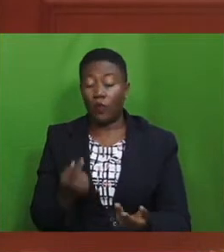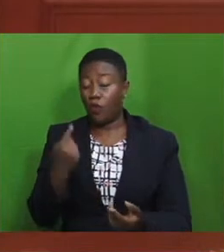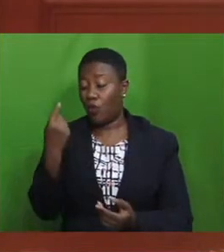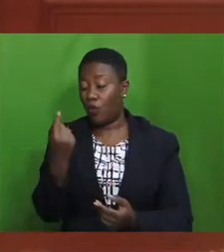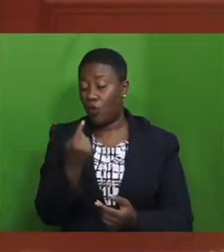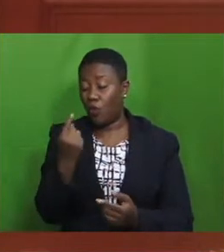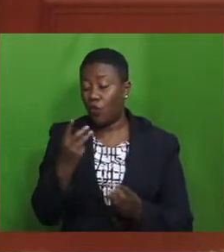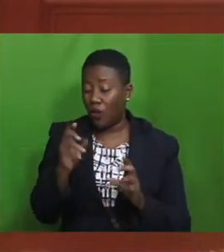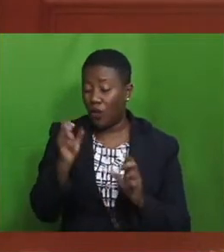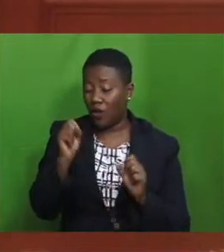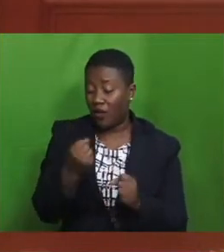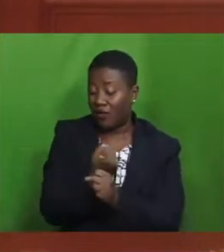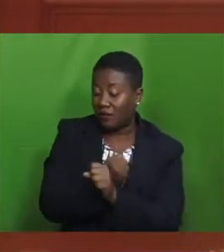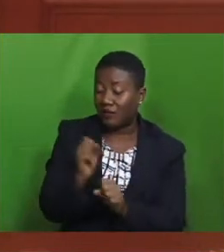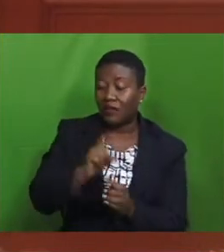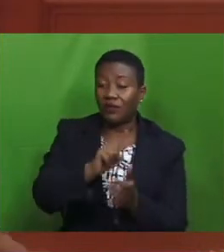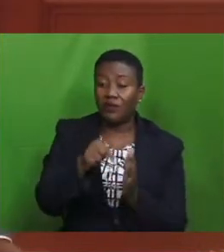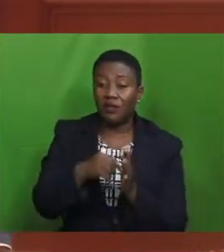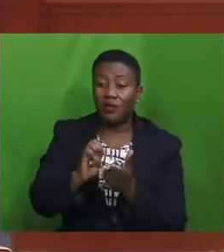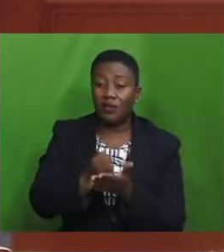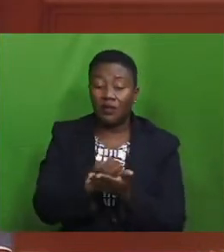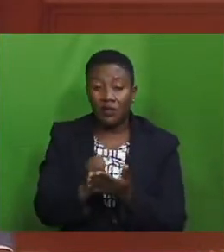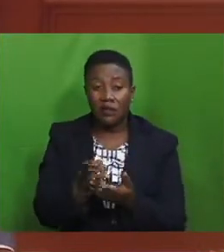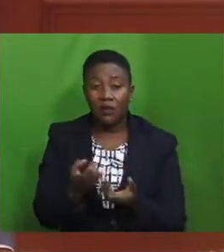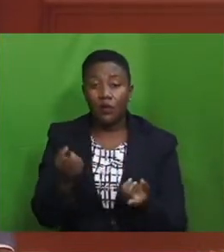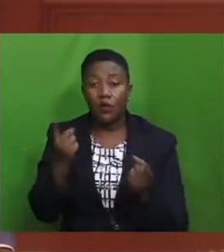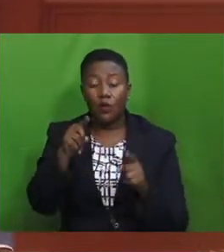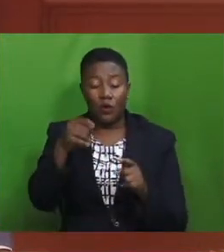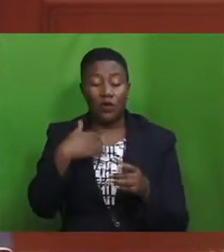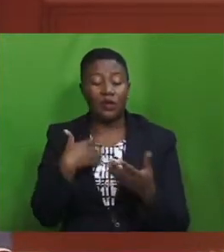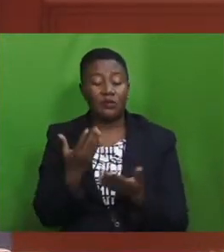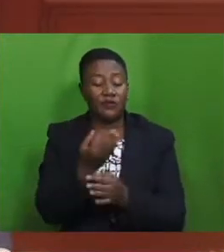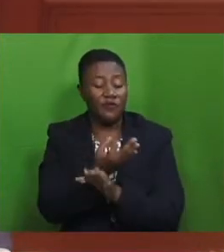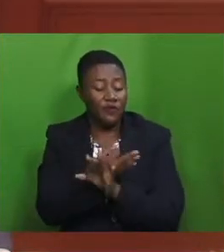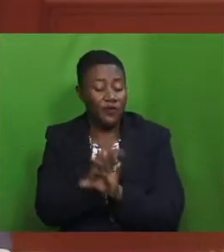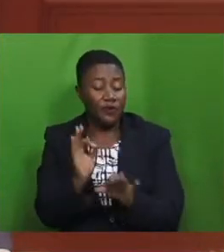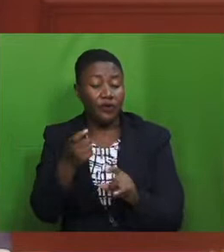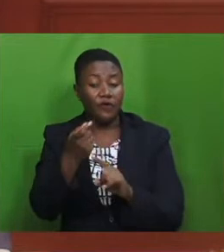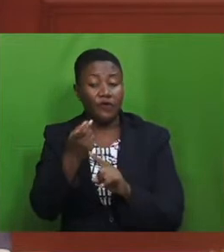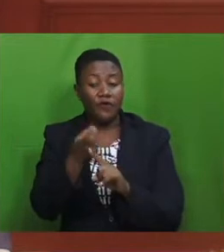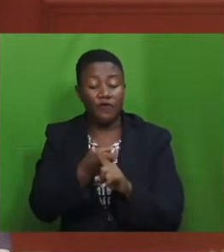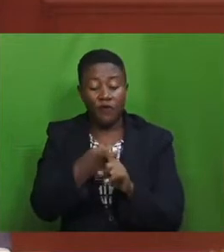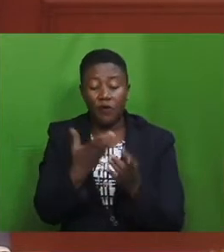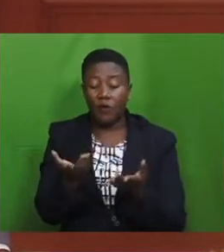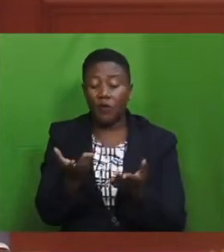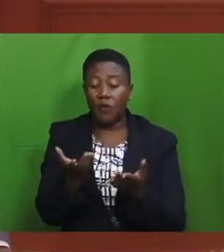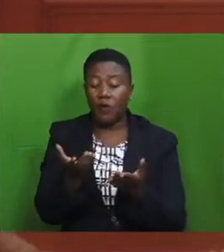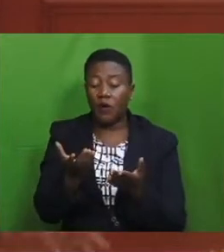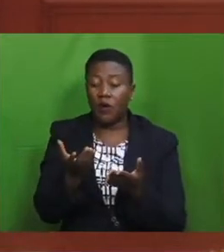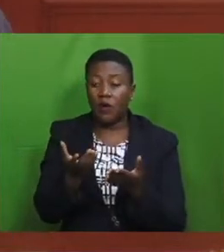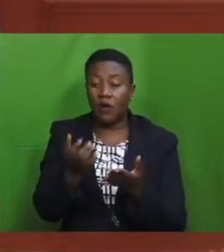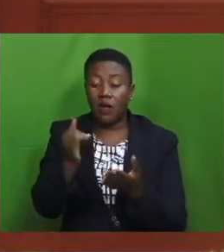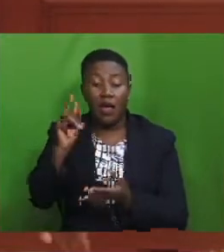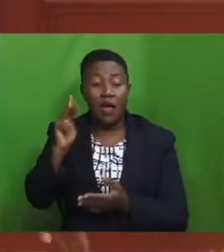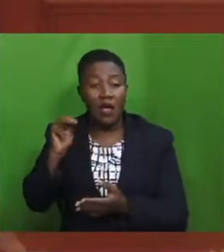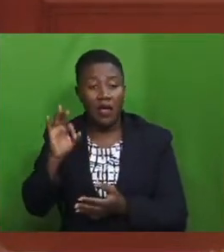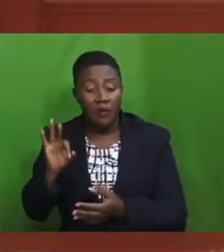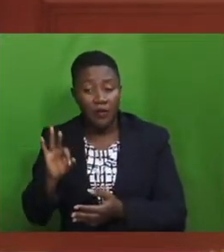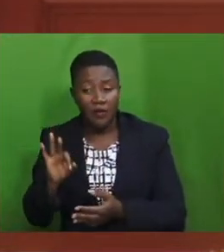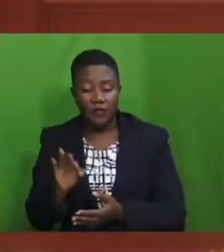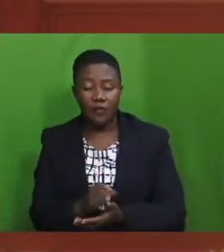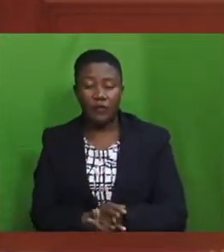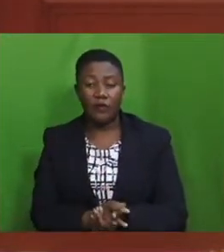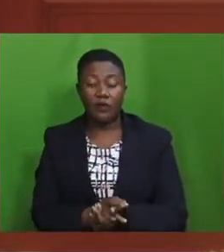this economy is when you enjoy some debt relief or debt forgiveness from the IMF. Thankfully, yesterday,